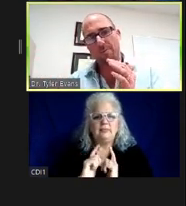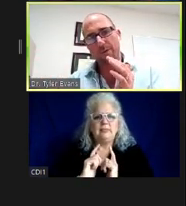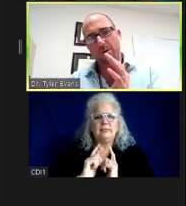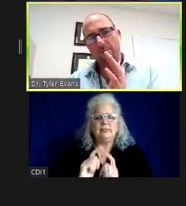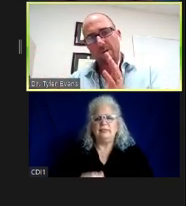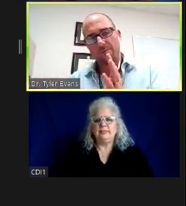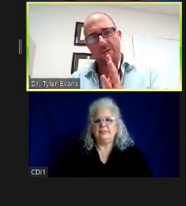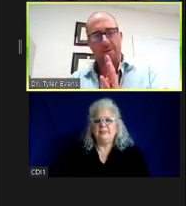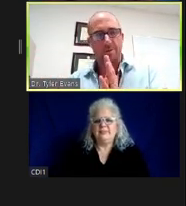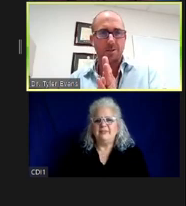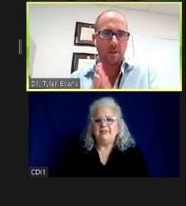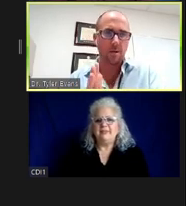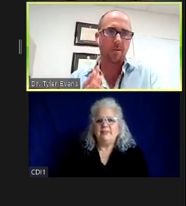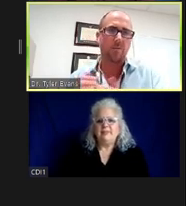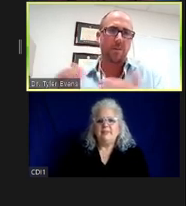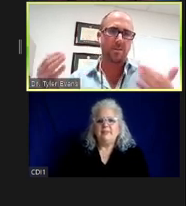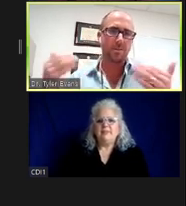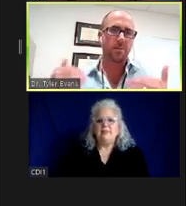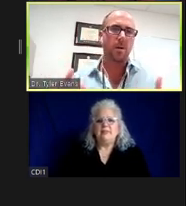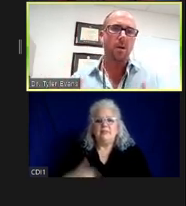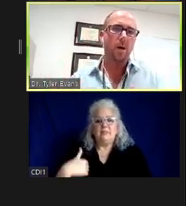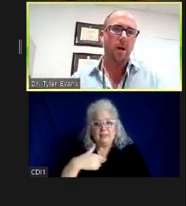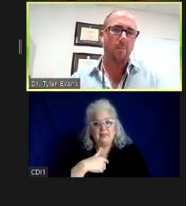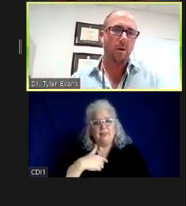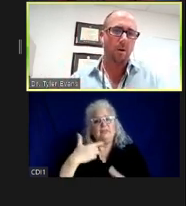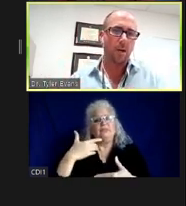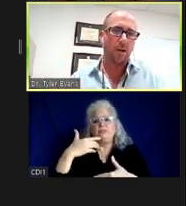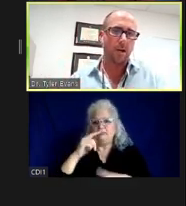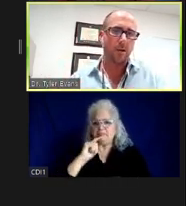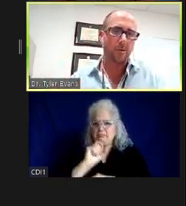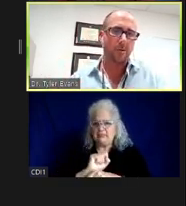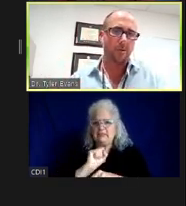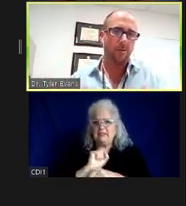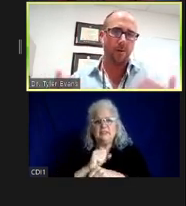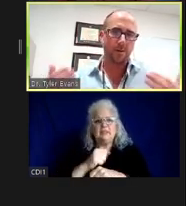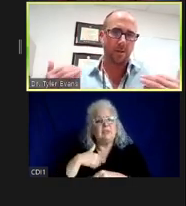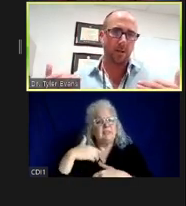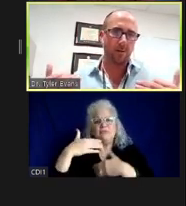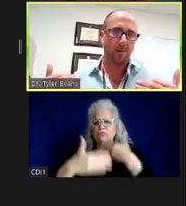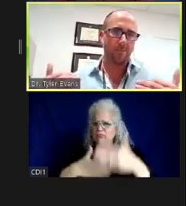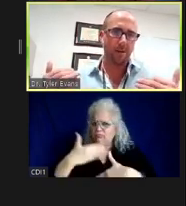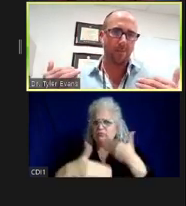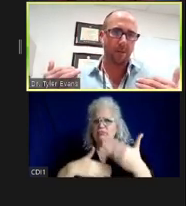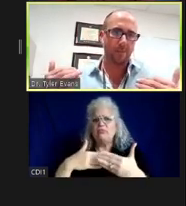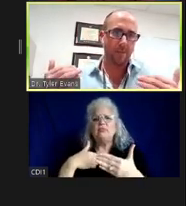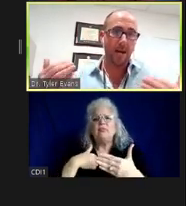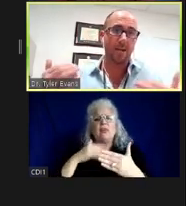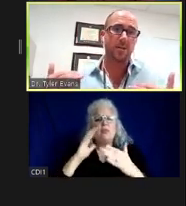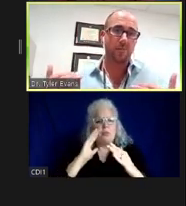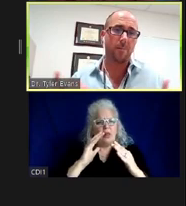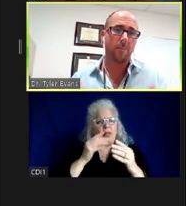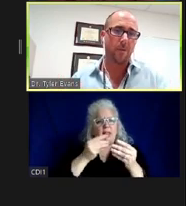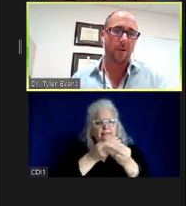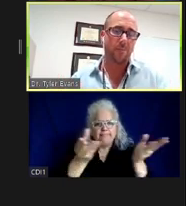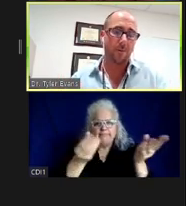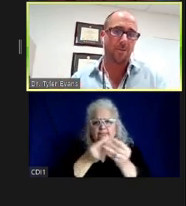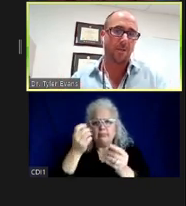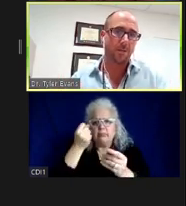with our phases and tiers. Phases are essentially